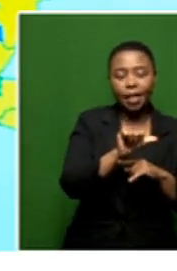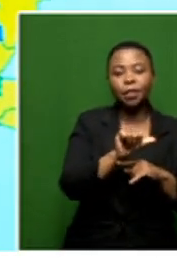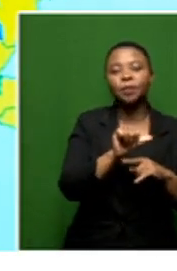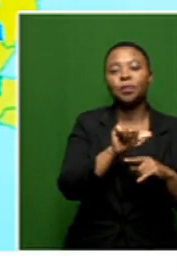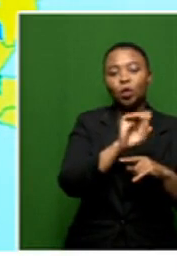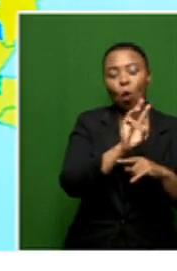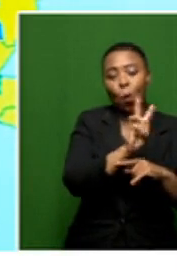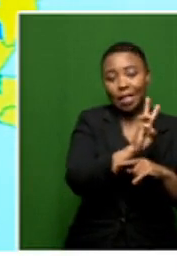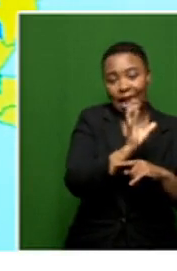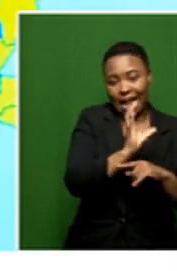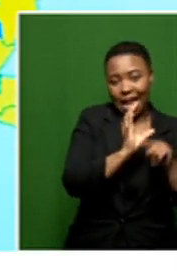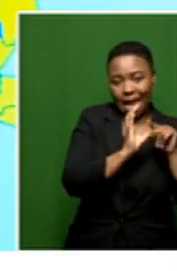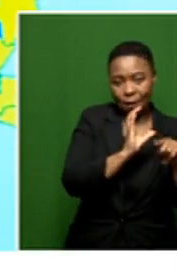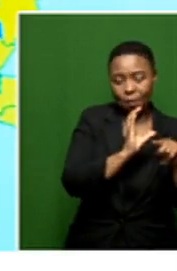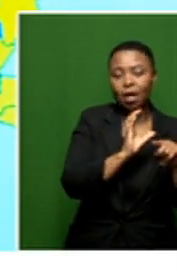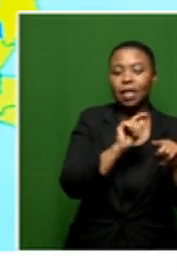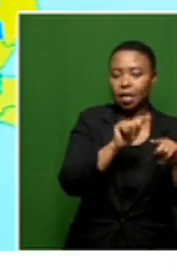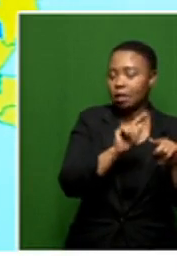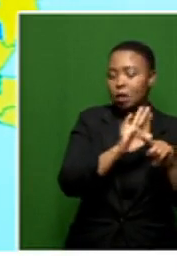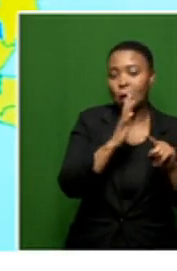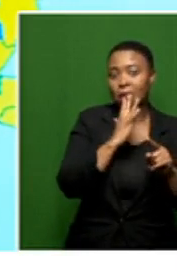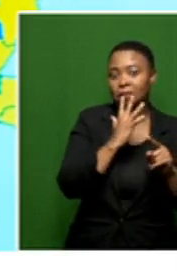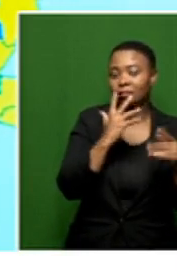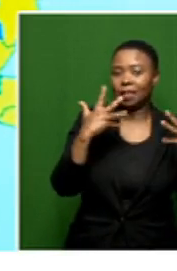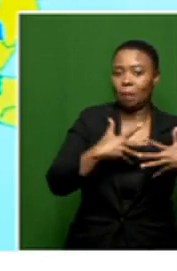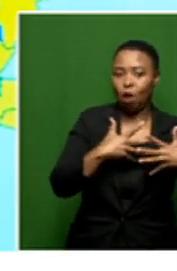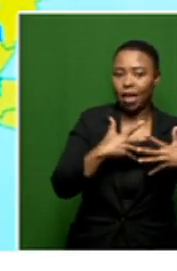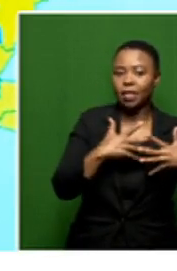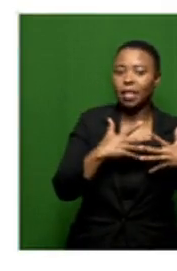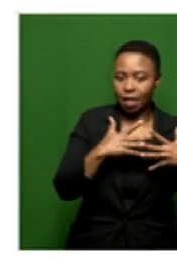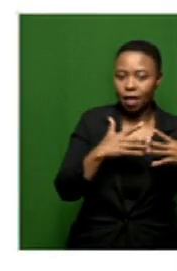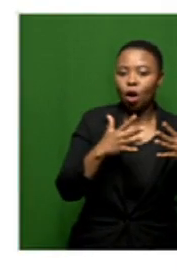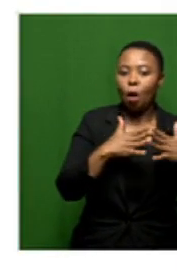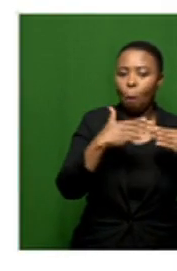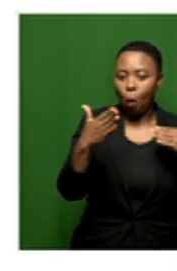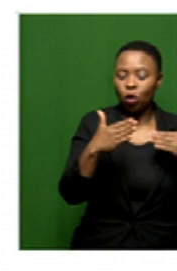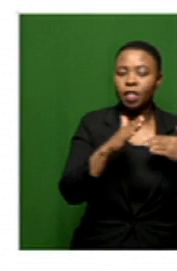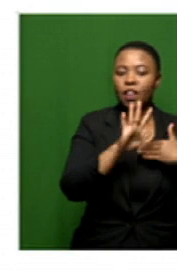it in the Western Cape. Obviously not surprising, the DA with the bulk of the votes in the Western Cape,